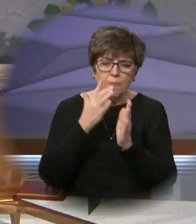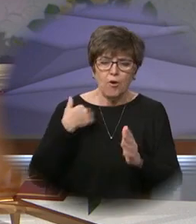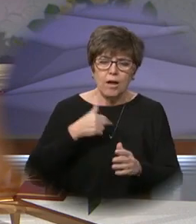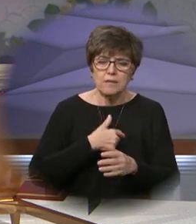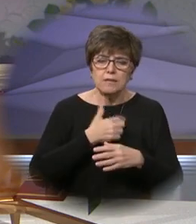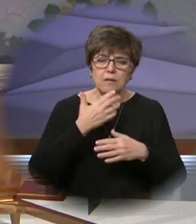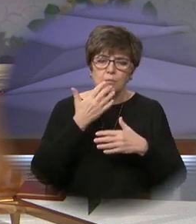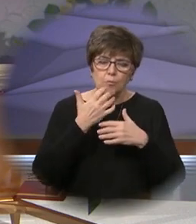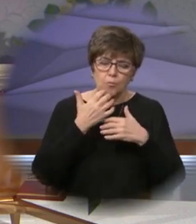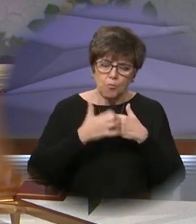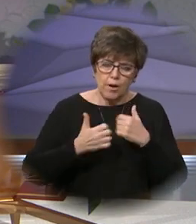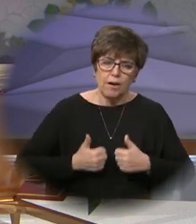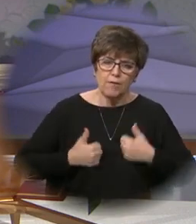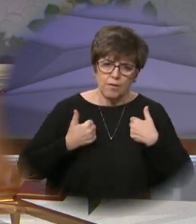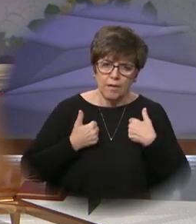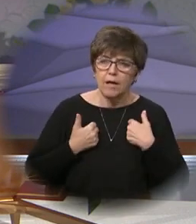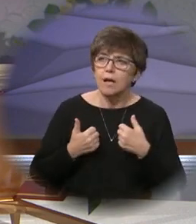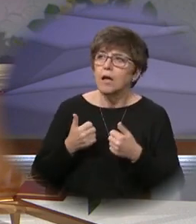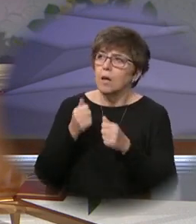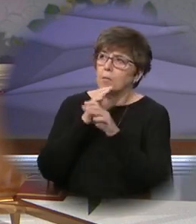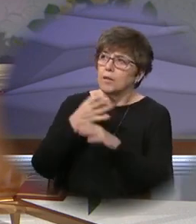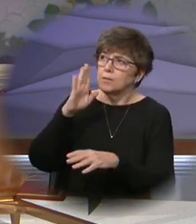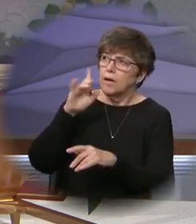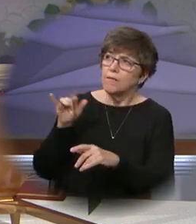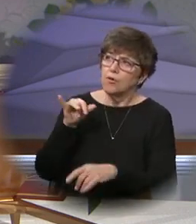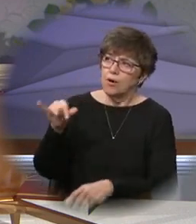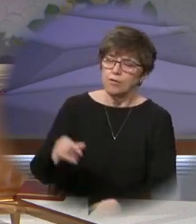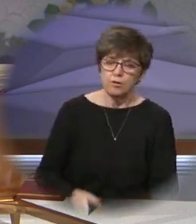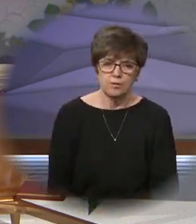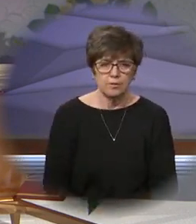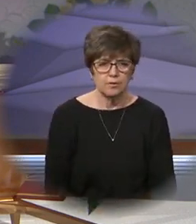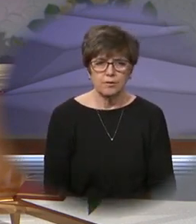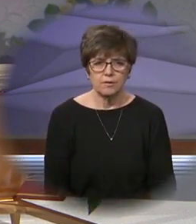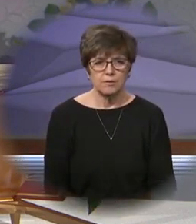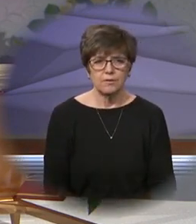us the bread of life. Blessed be God forever.